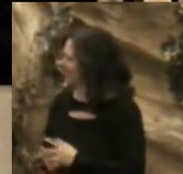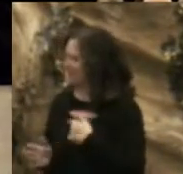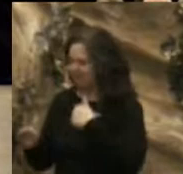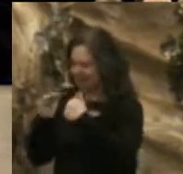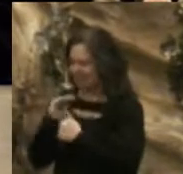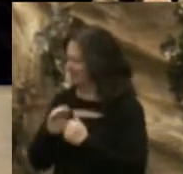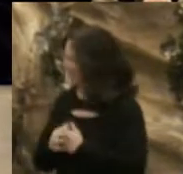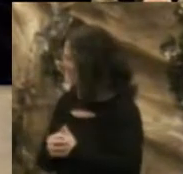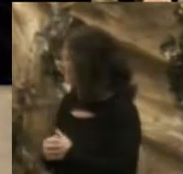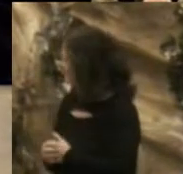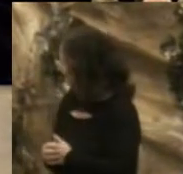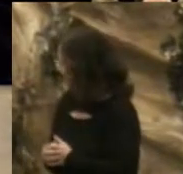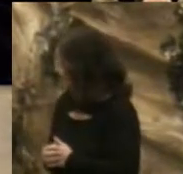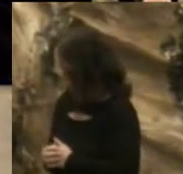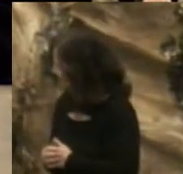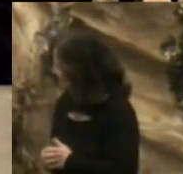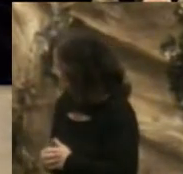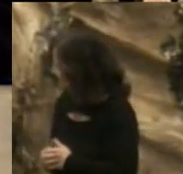hide.